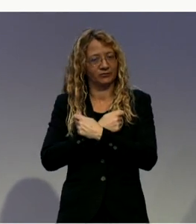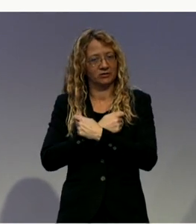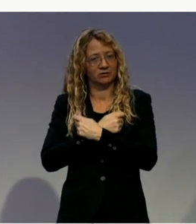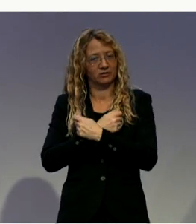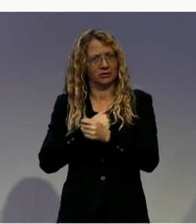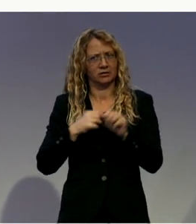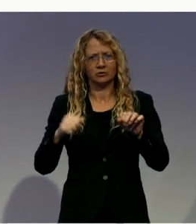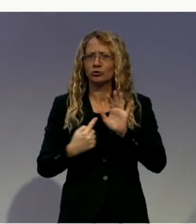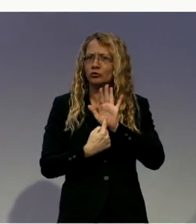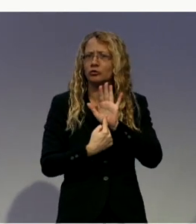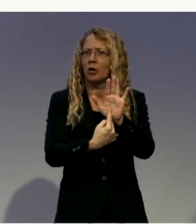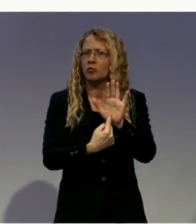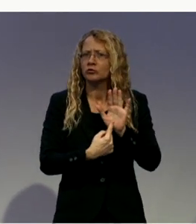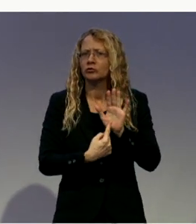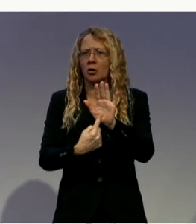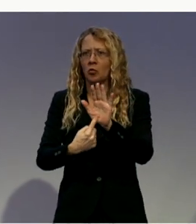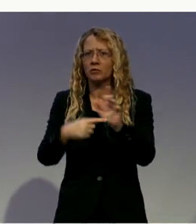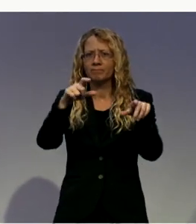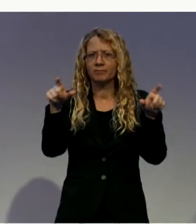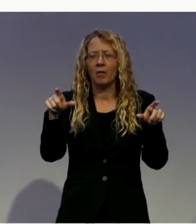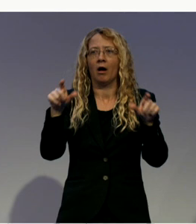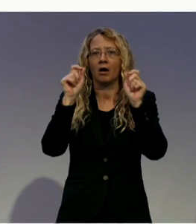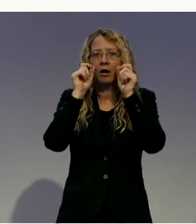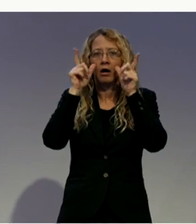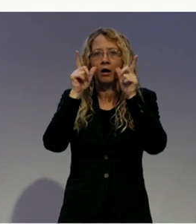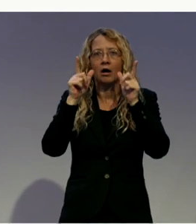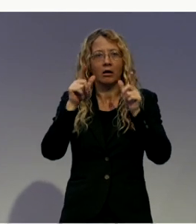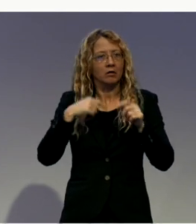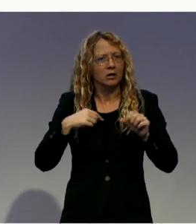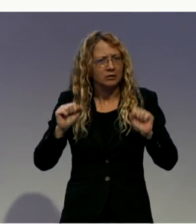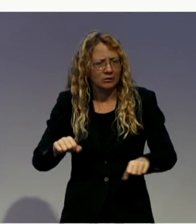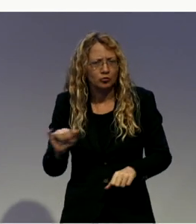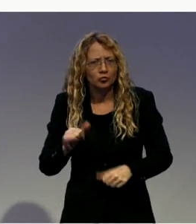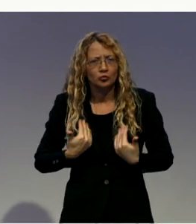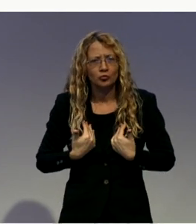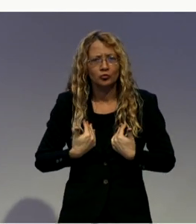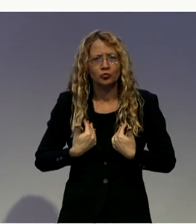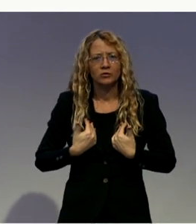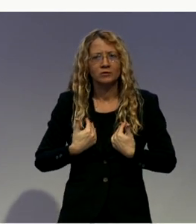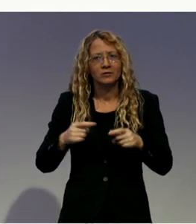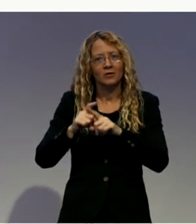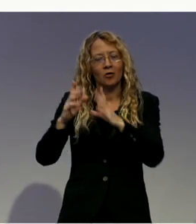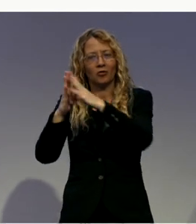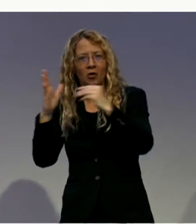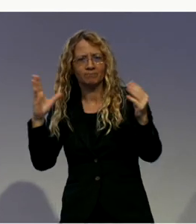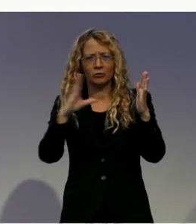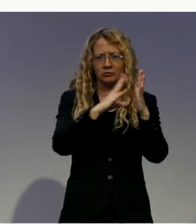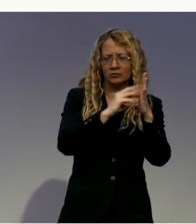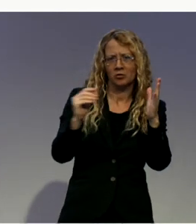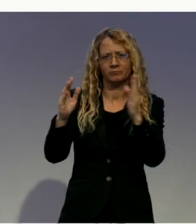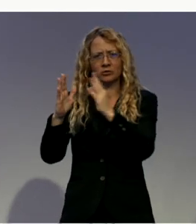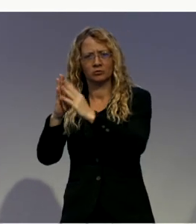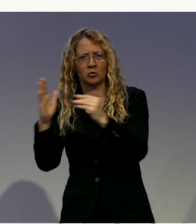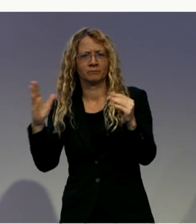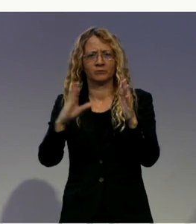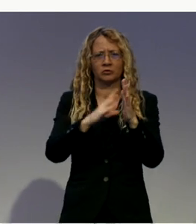do something. And this is how we are, you are not weak, we tell them, you are not weak, but we need to